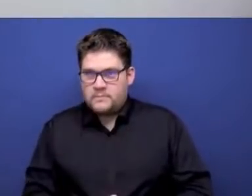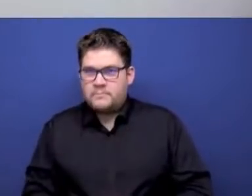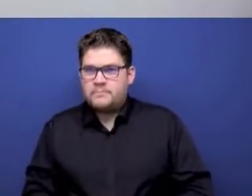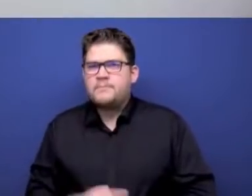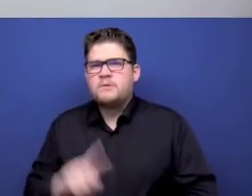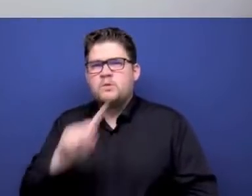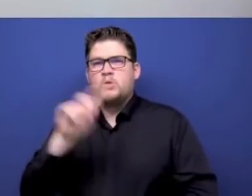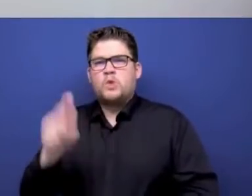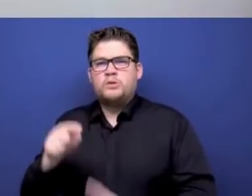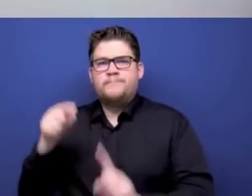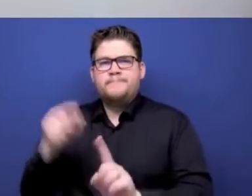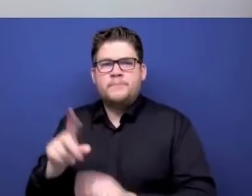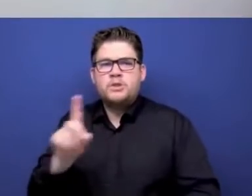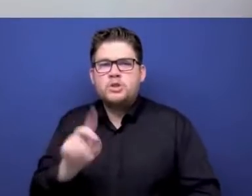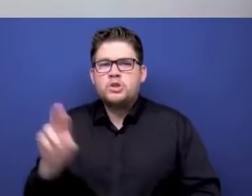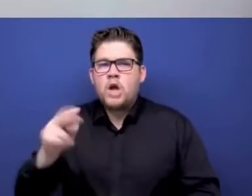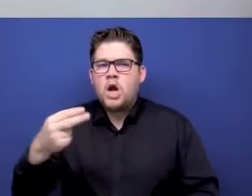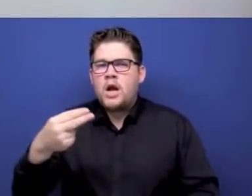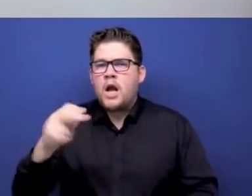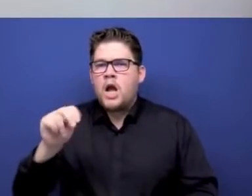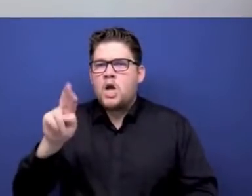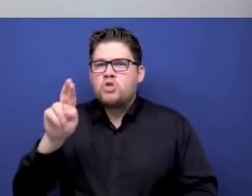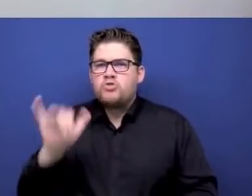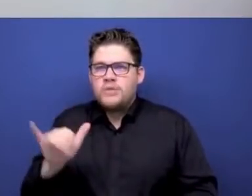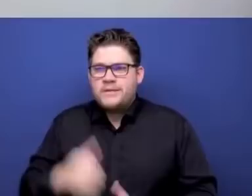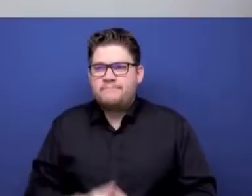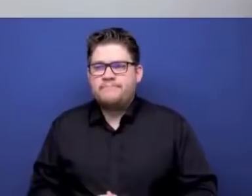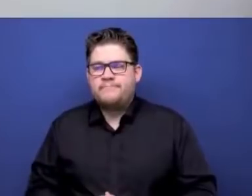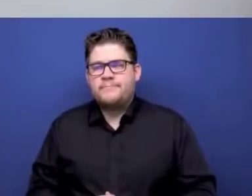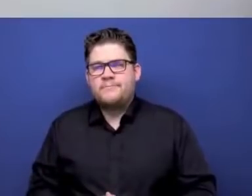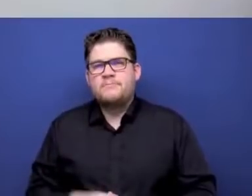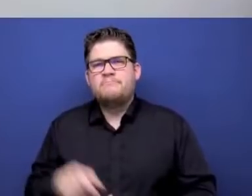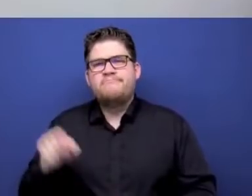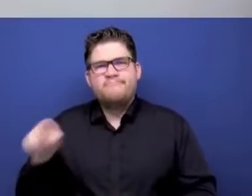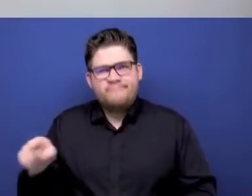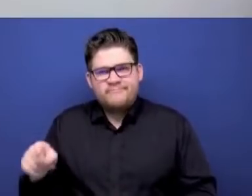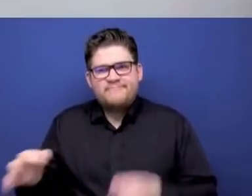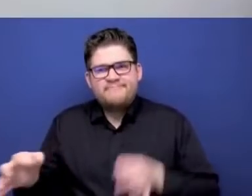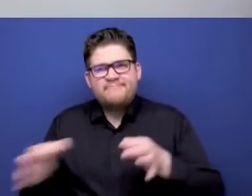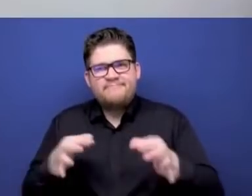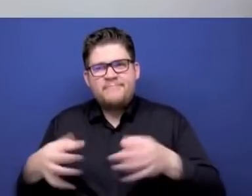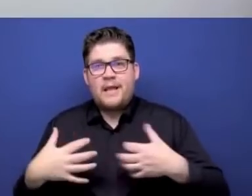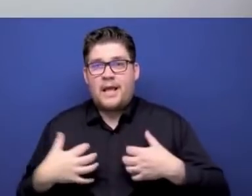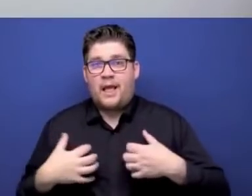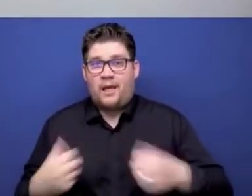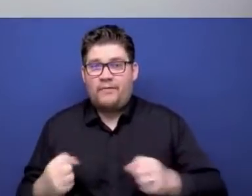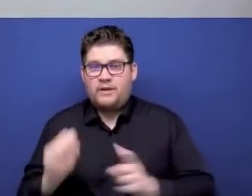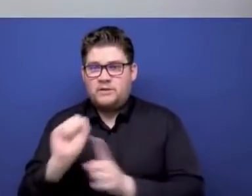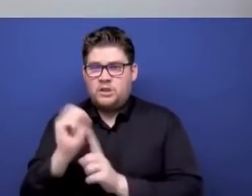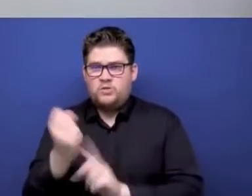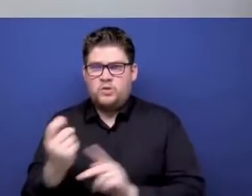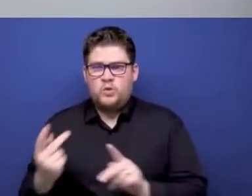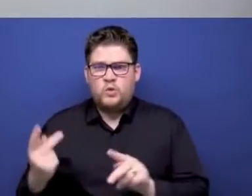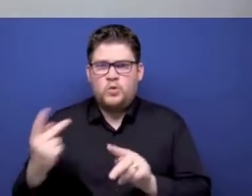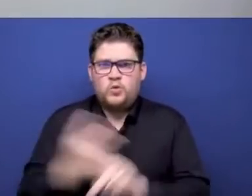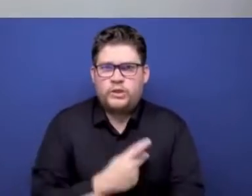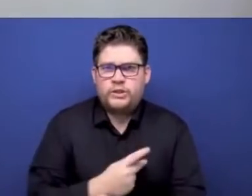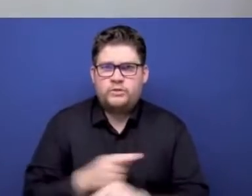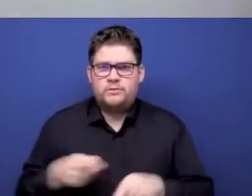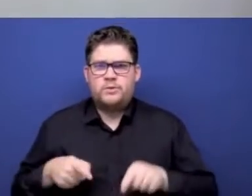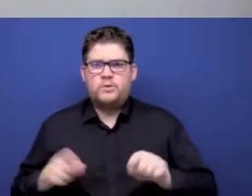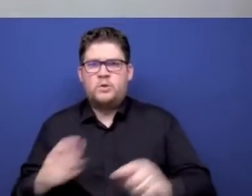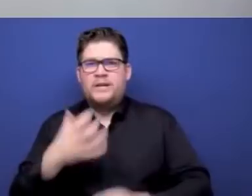of health conditions are exacerbated, that's a hard word, exacerbated by the heat